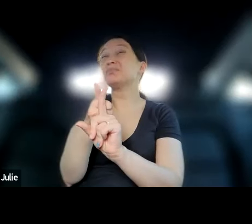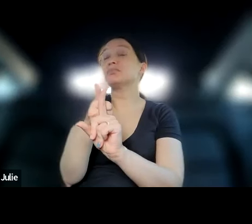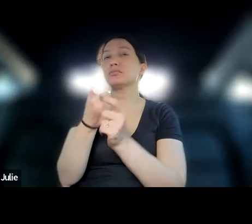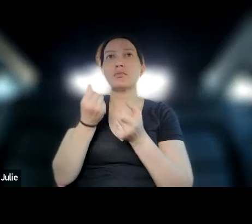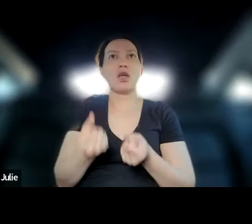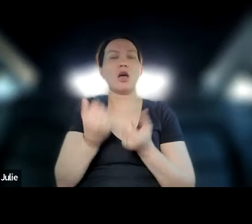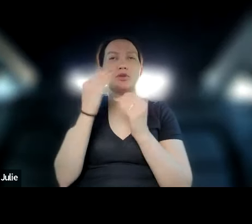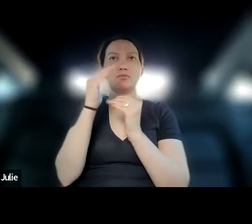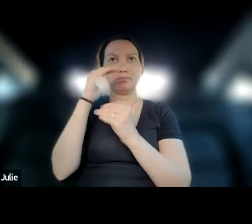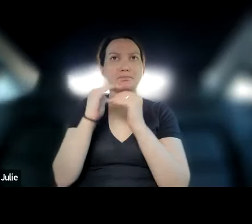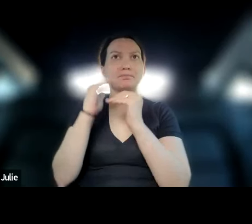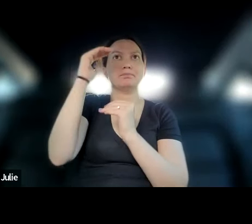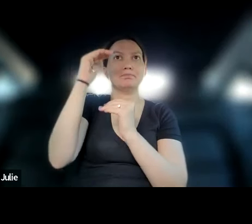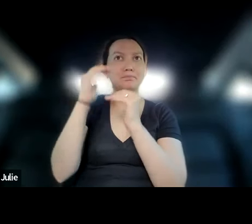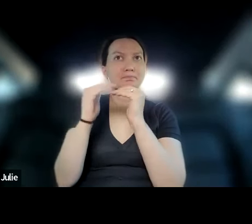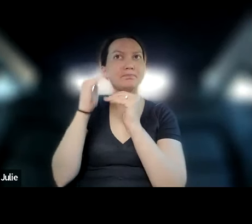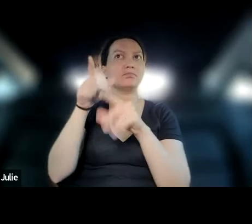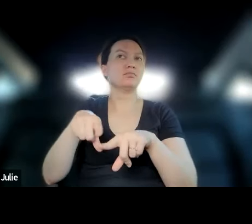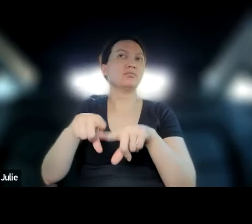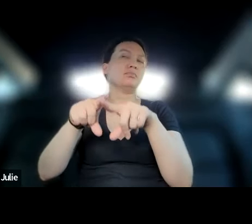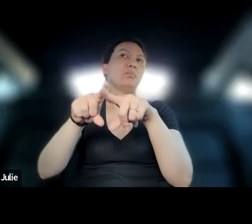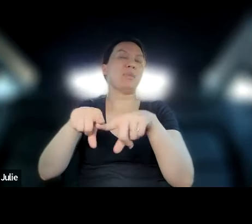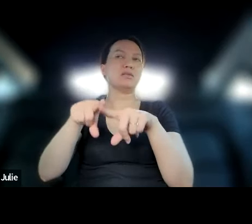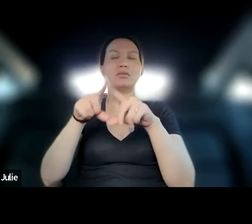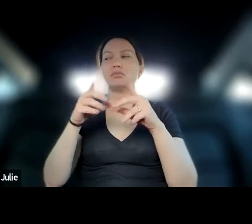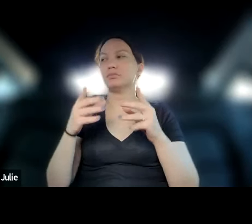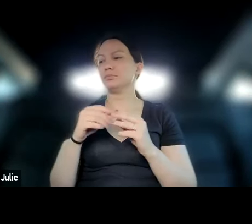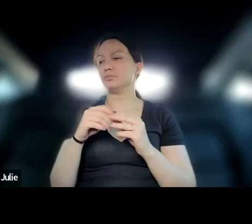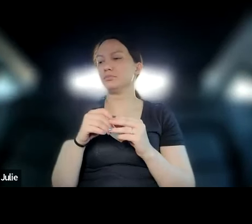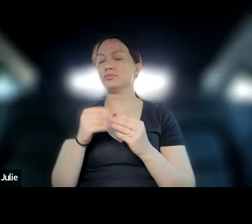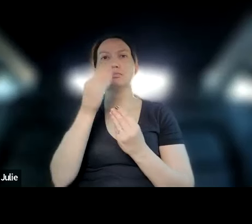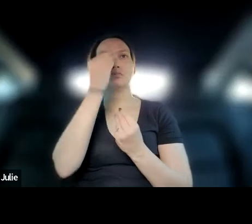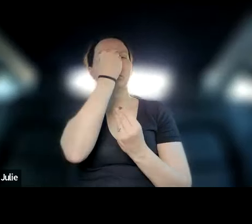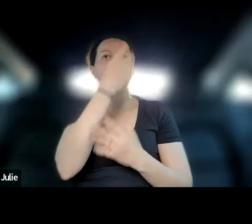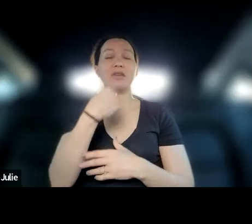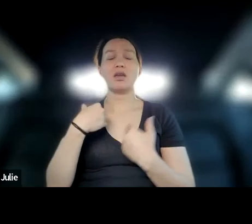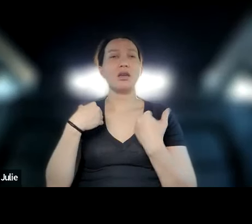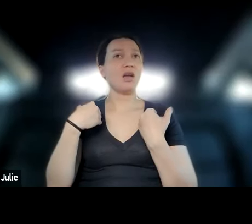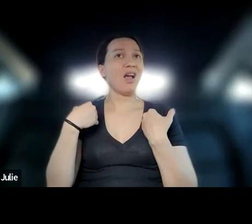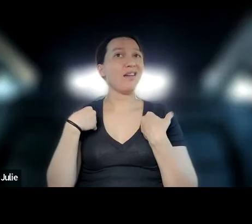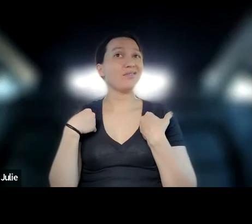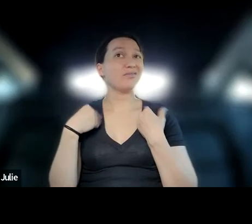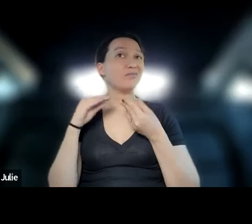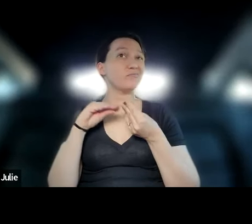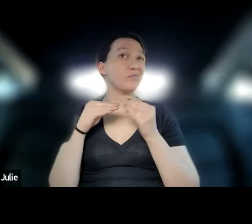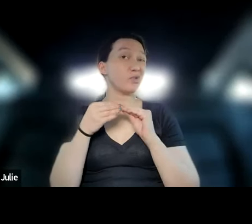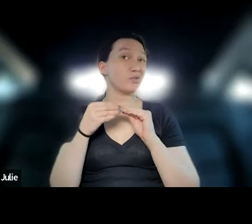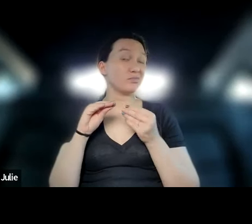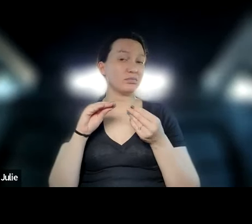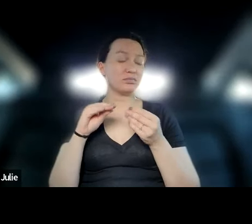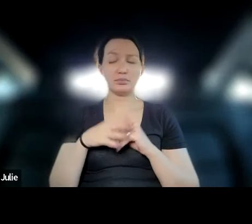can be based on that information. And I do have the numbers. And